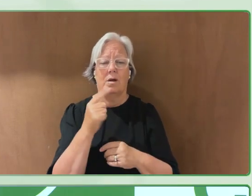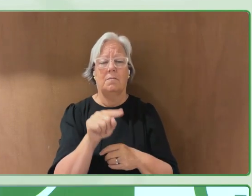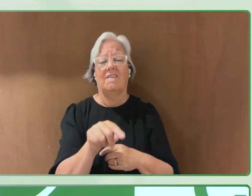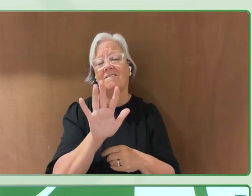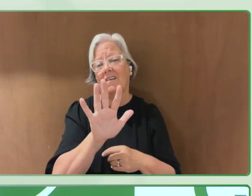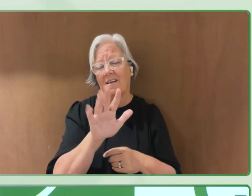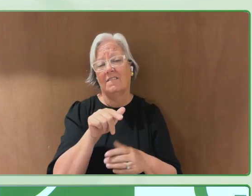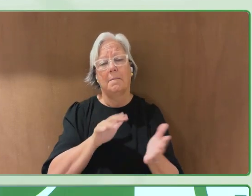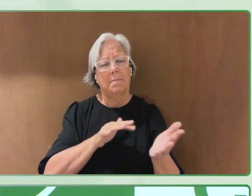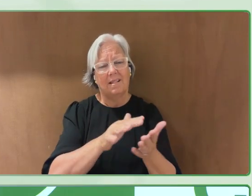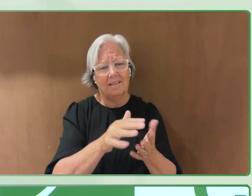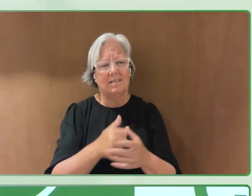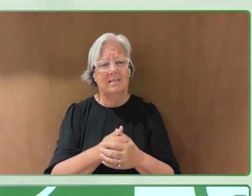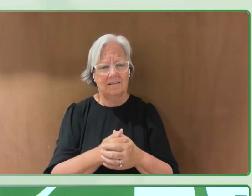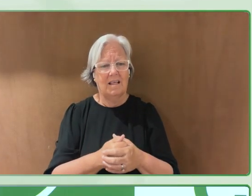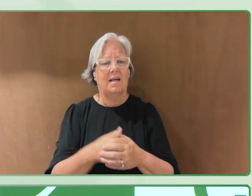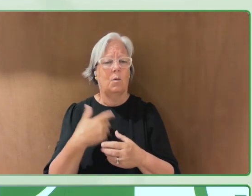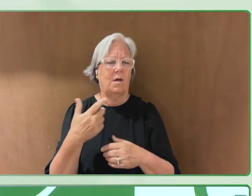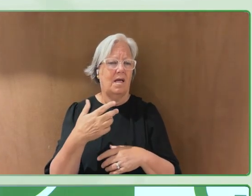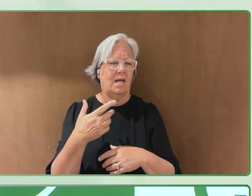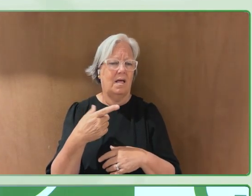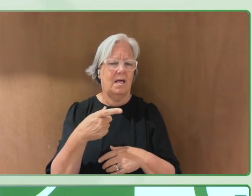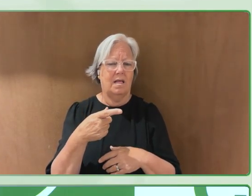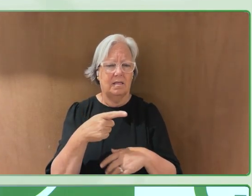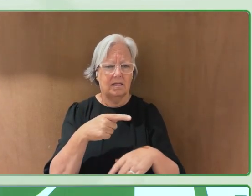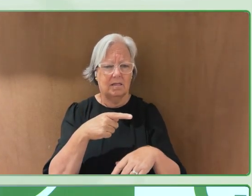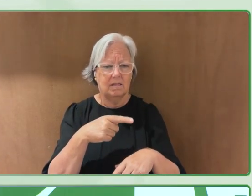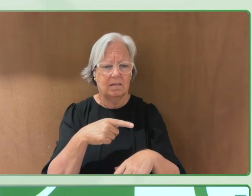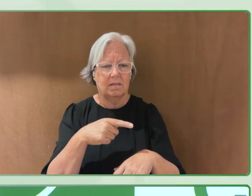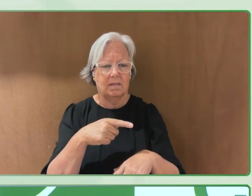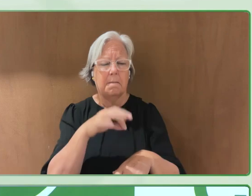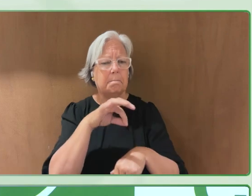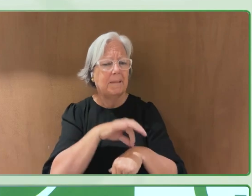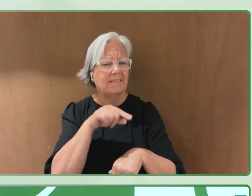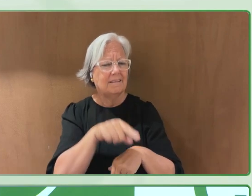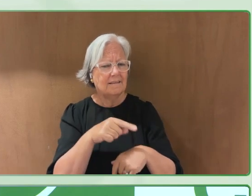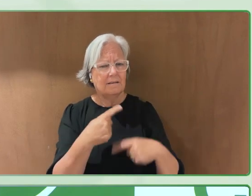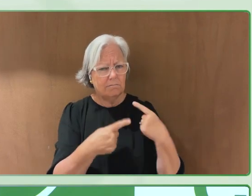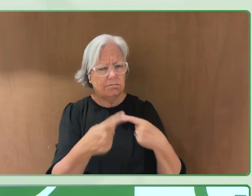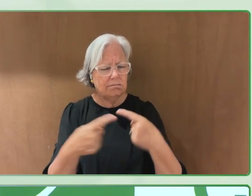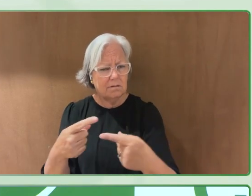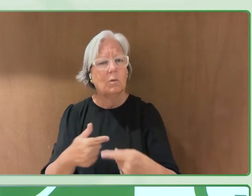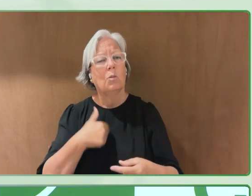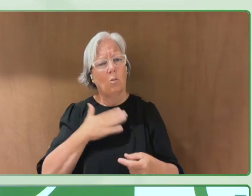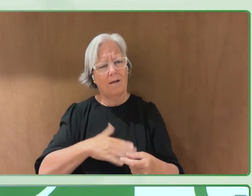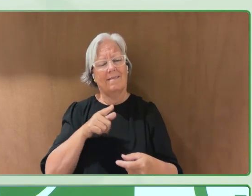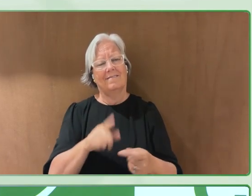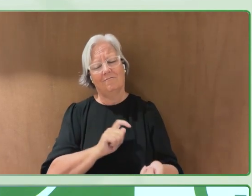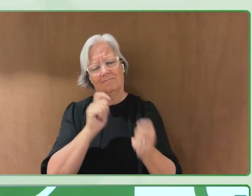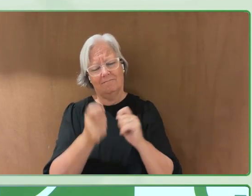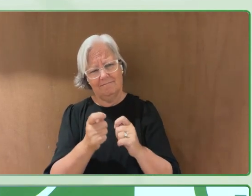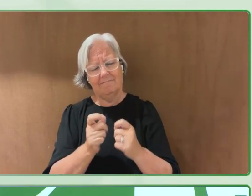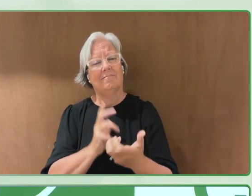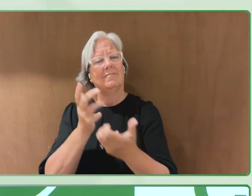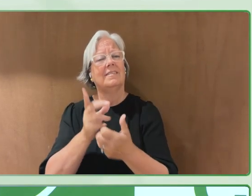have been rendered. We always want to be the Google translator for the deaf community. That's why we want to launch our